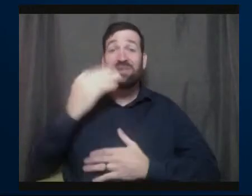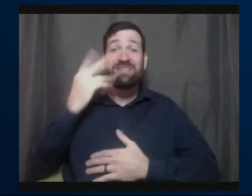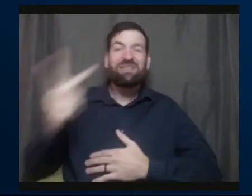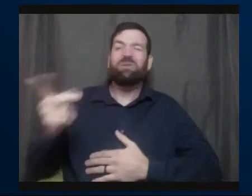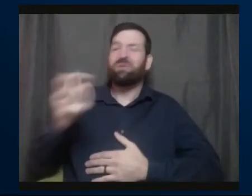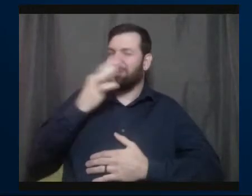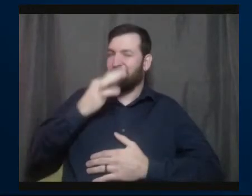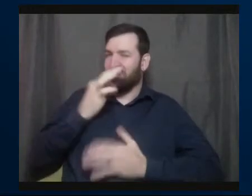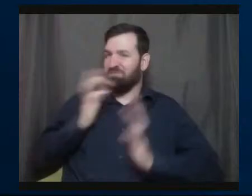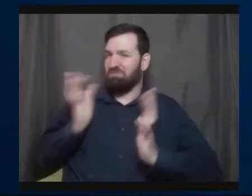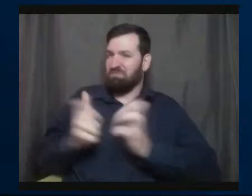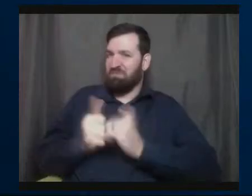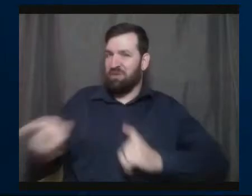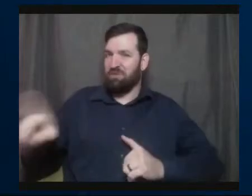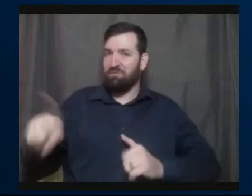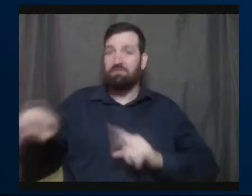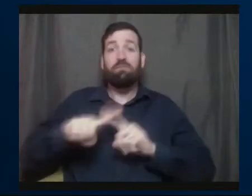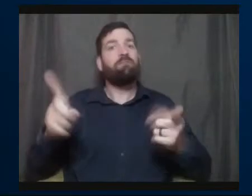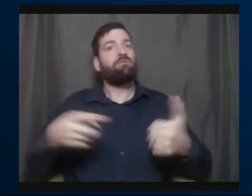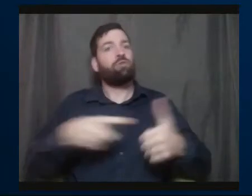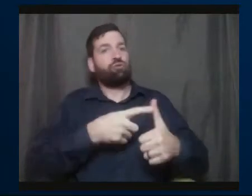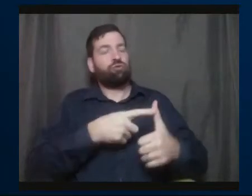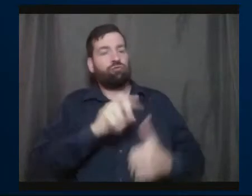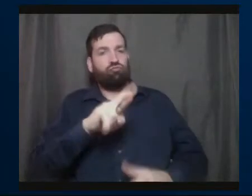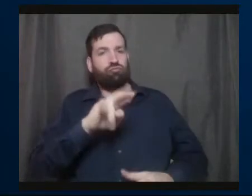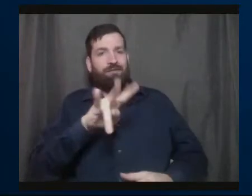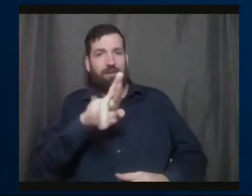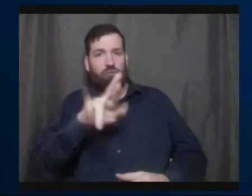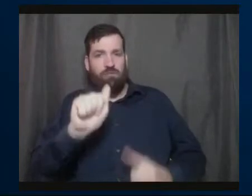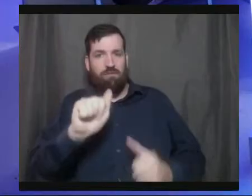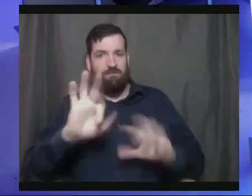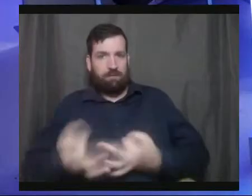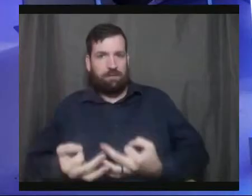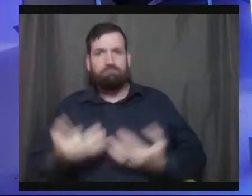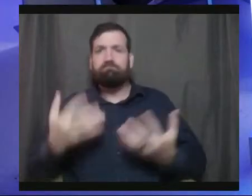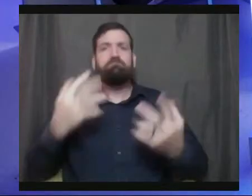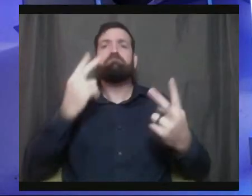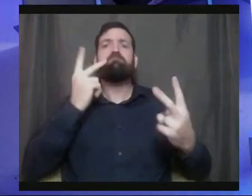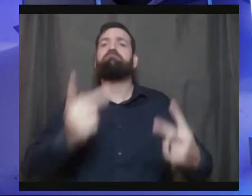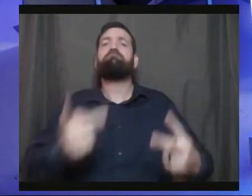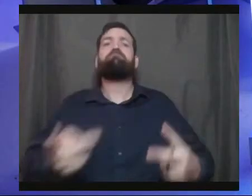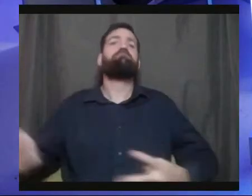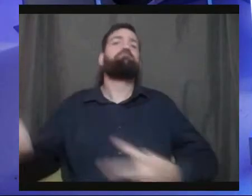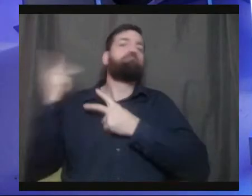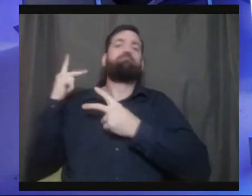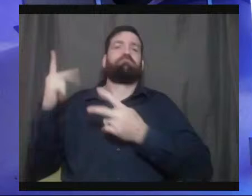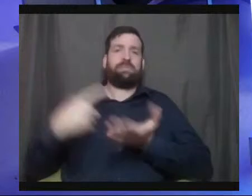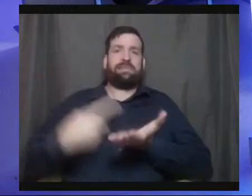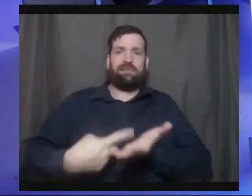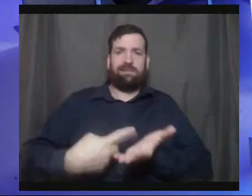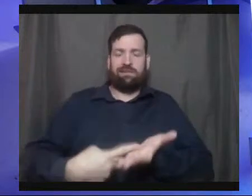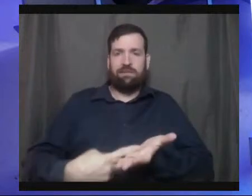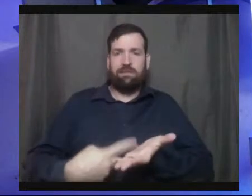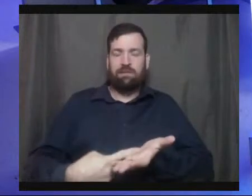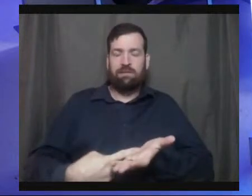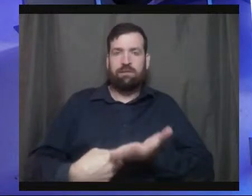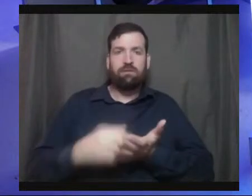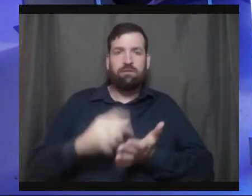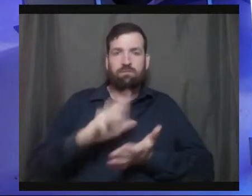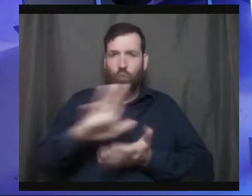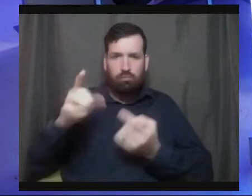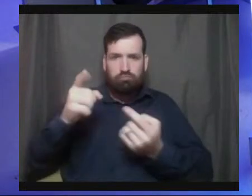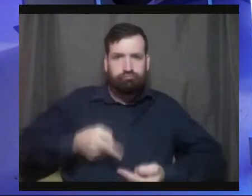one moment, but let's start with the Rivera family. So take us back in time a little bit, and let's talk about your struggle with